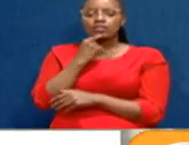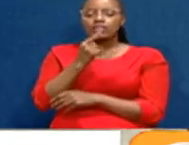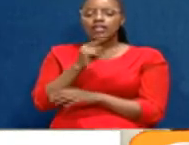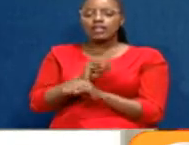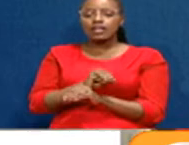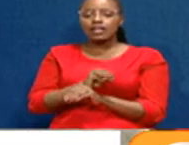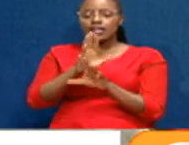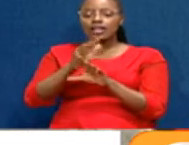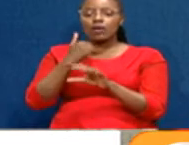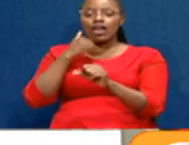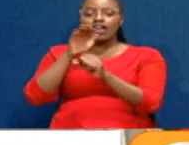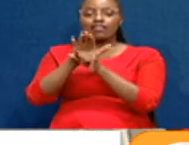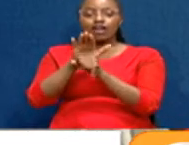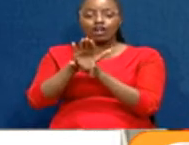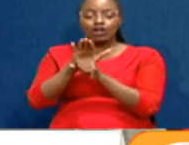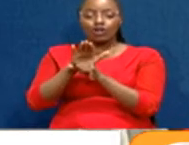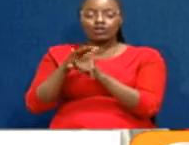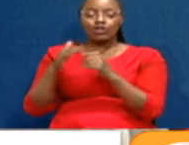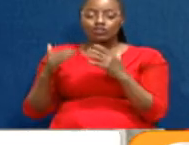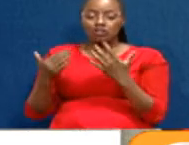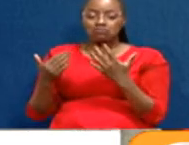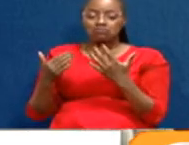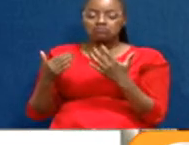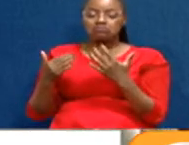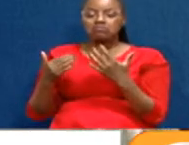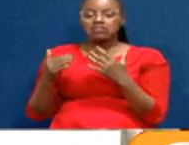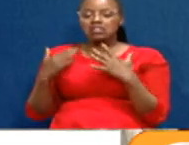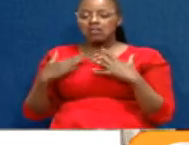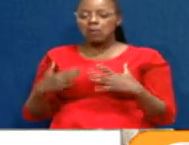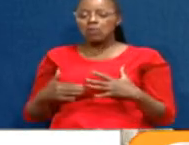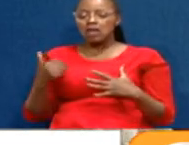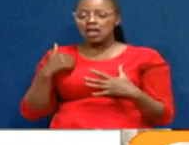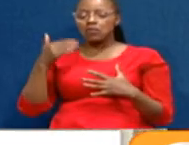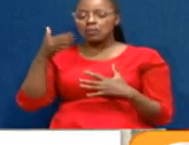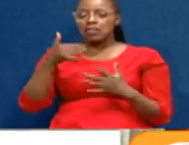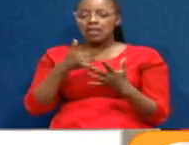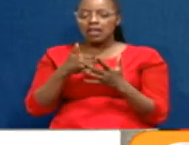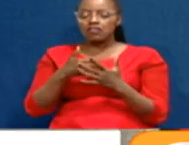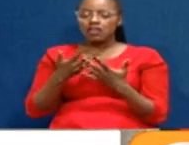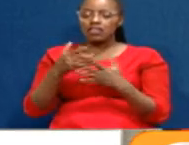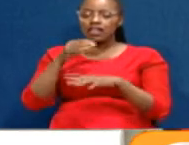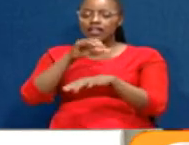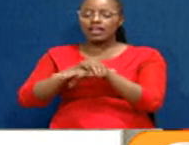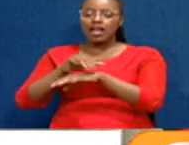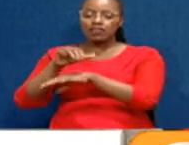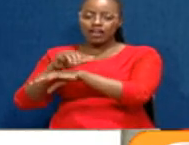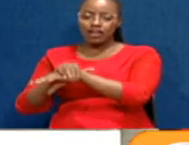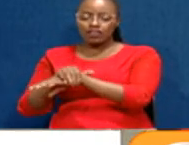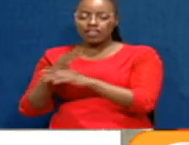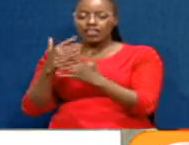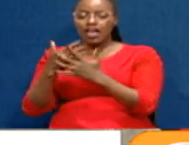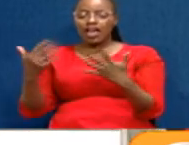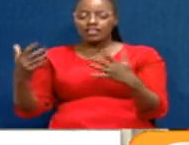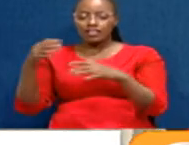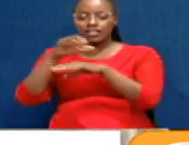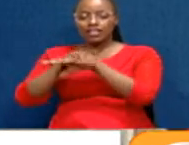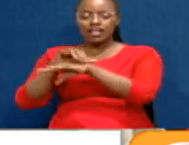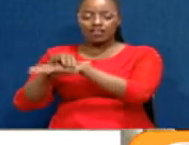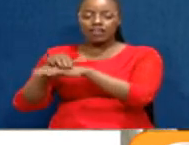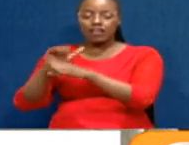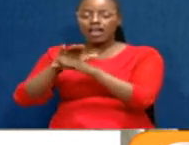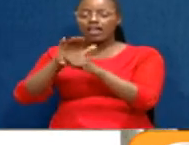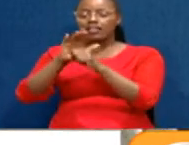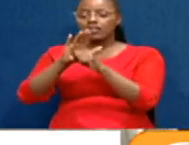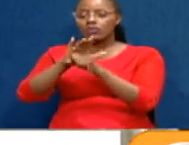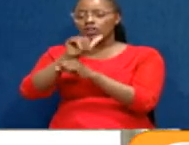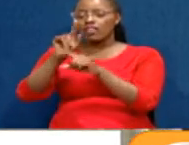that we have so many bodies that have been laid. He has talked about the recovery, the asset recovery, and many other